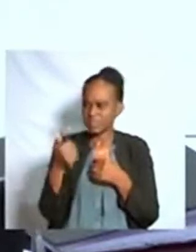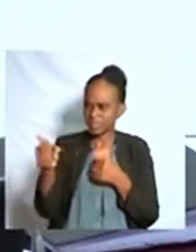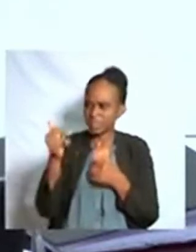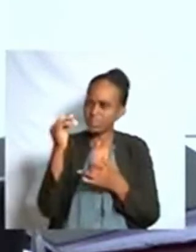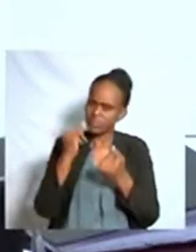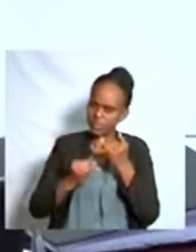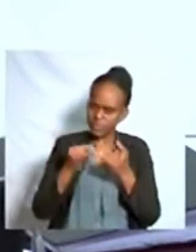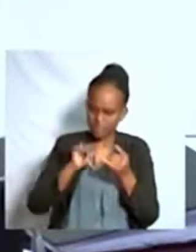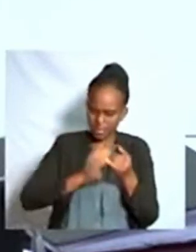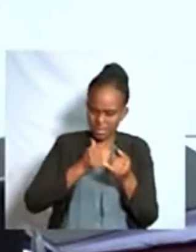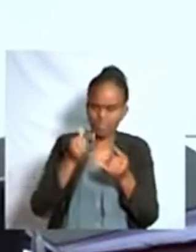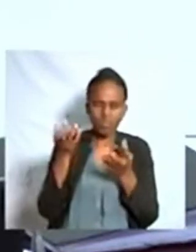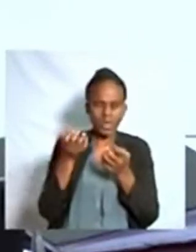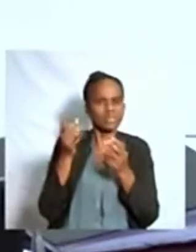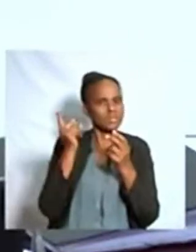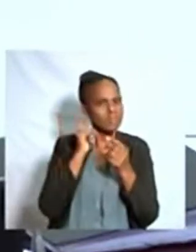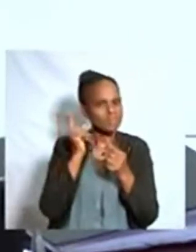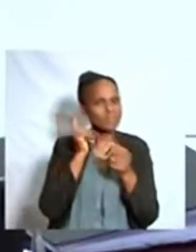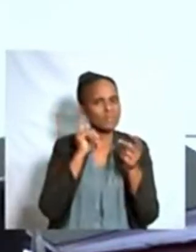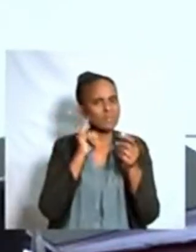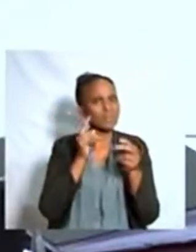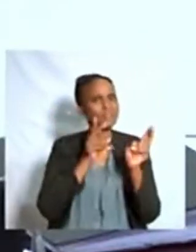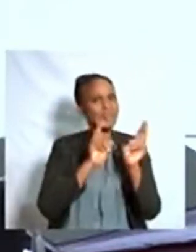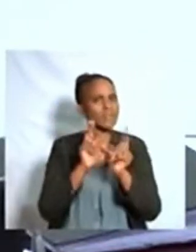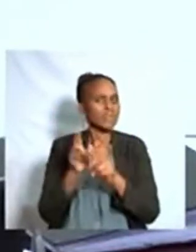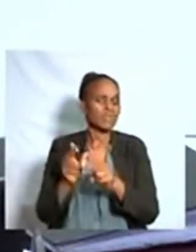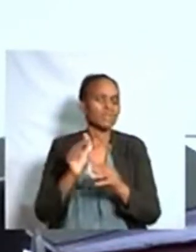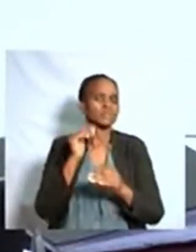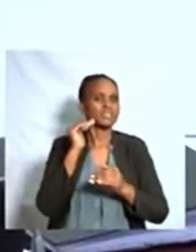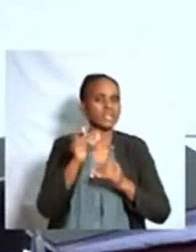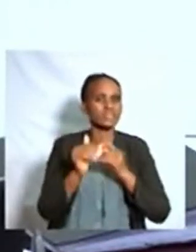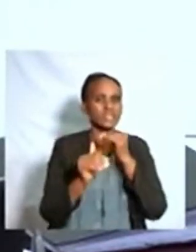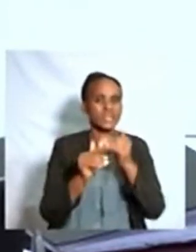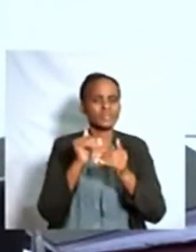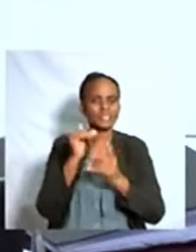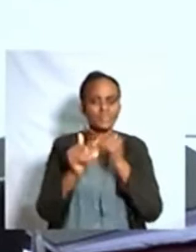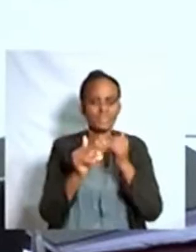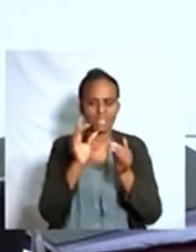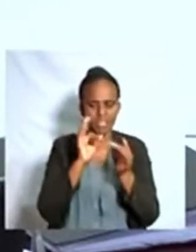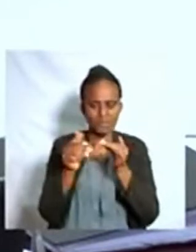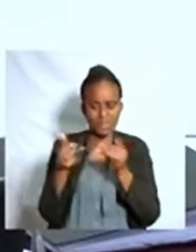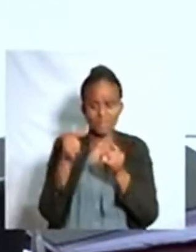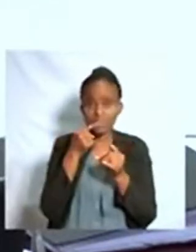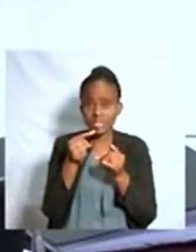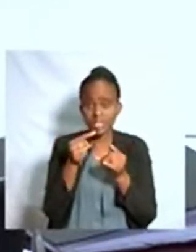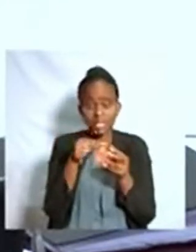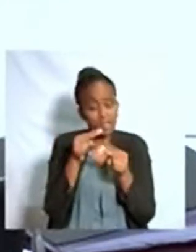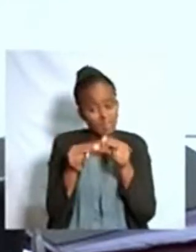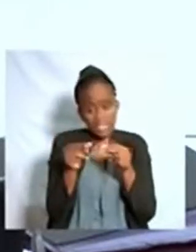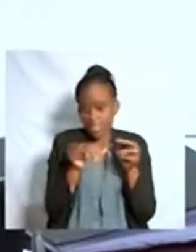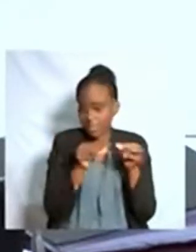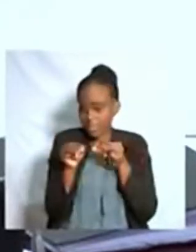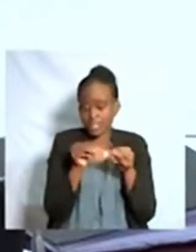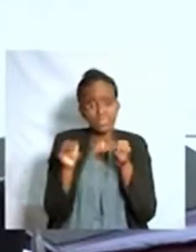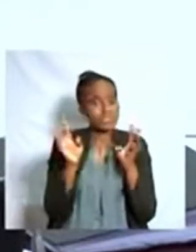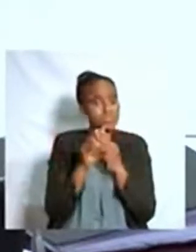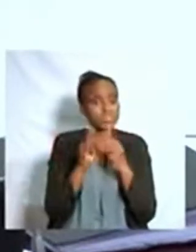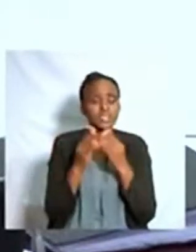want to be getting feedback step by step. Because if you insist, then we are not managing the meeting.